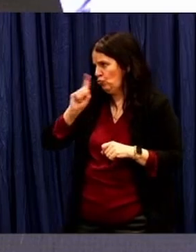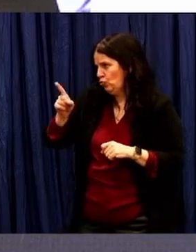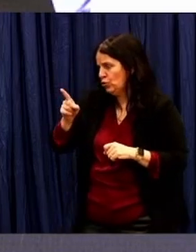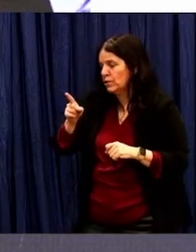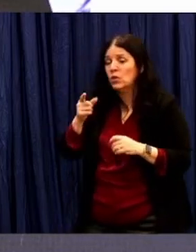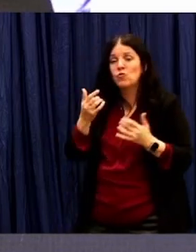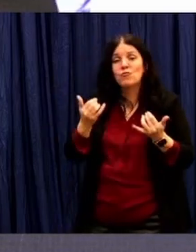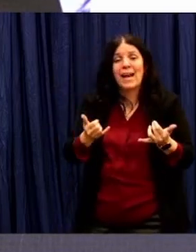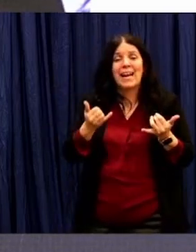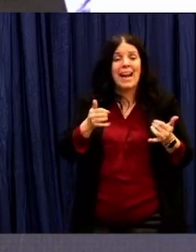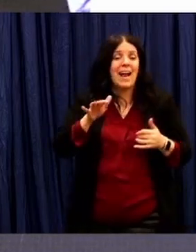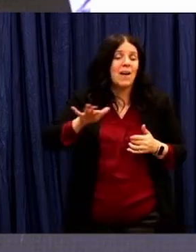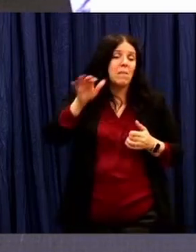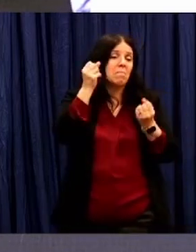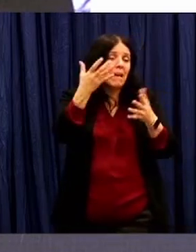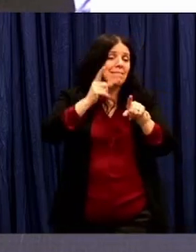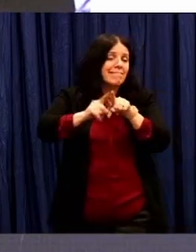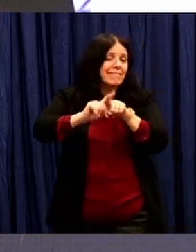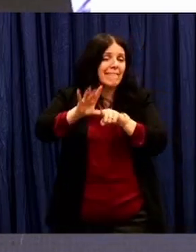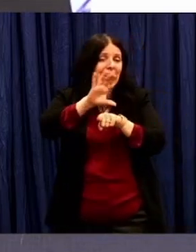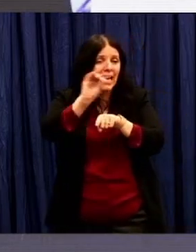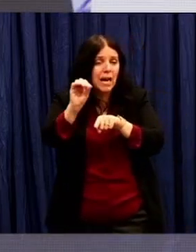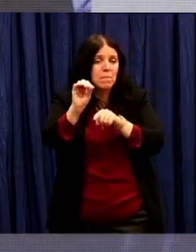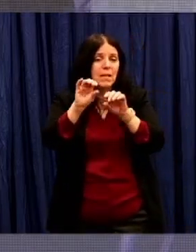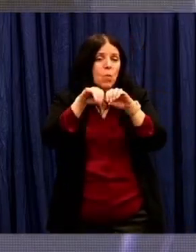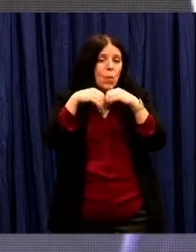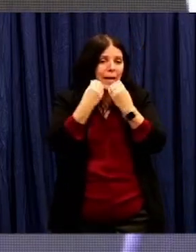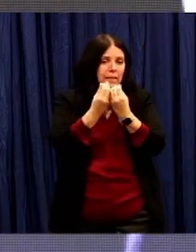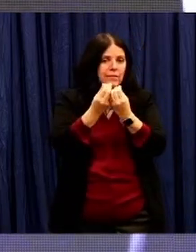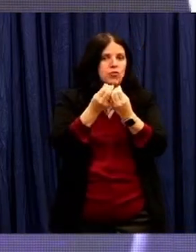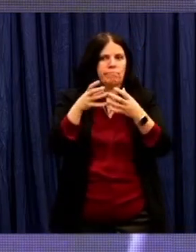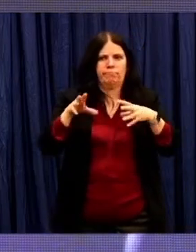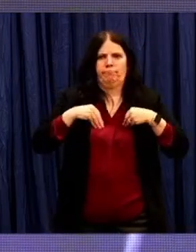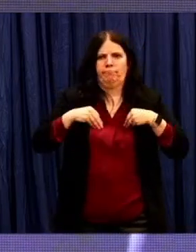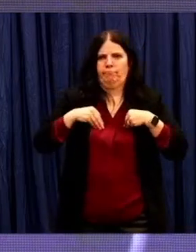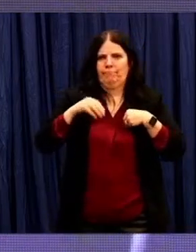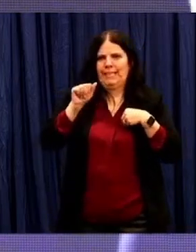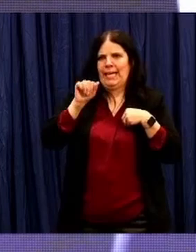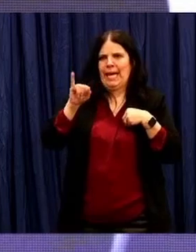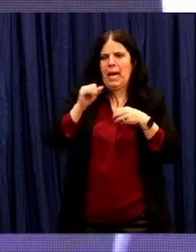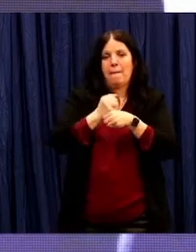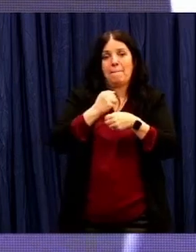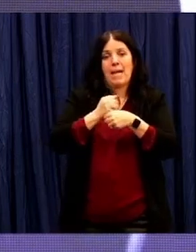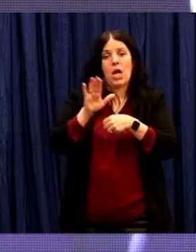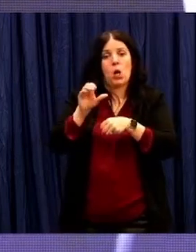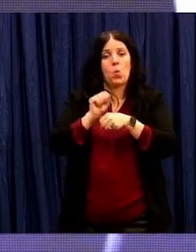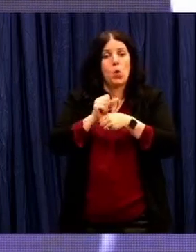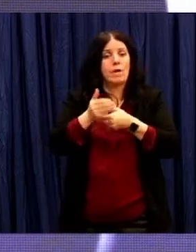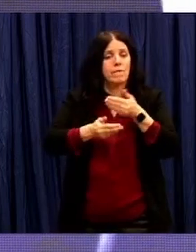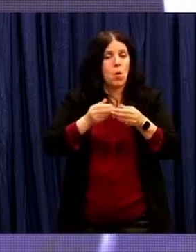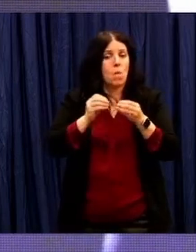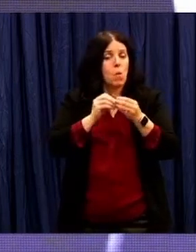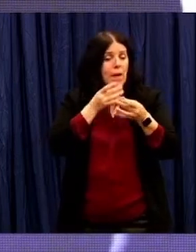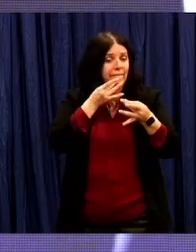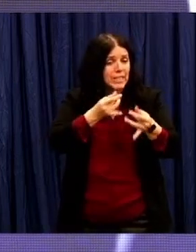of companies, agencies, and organizations adopt AI to make their own workflows more efficient, more